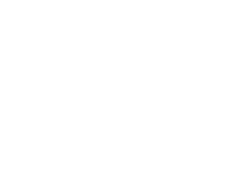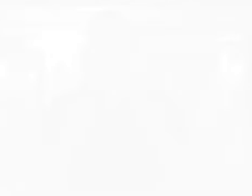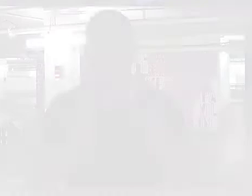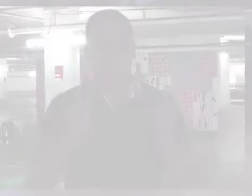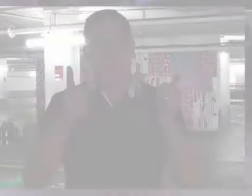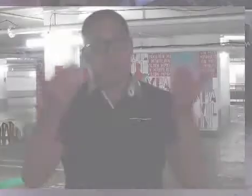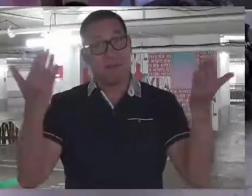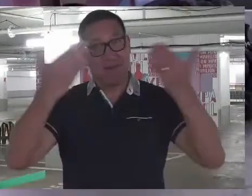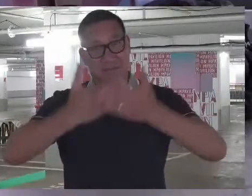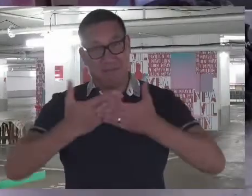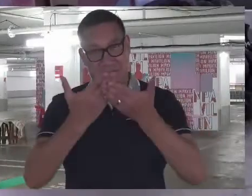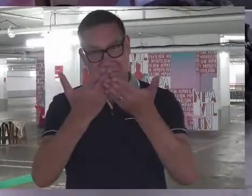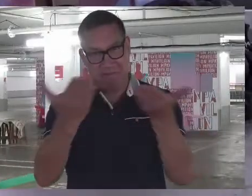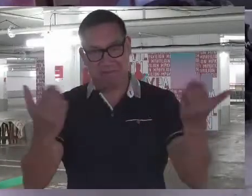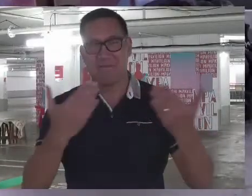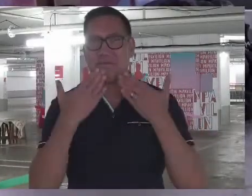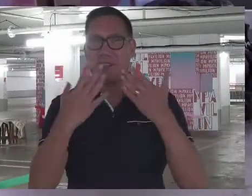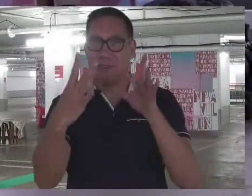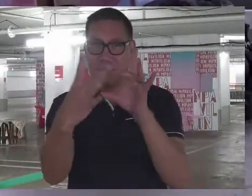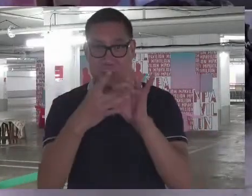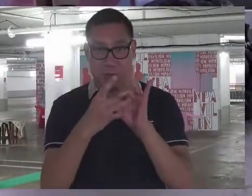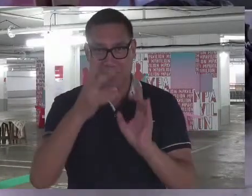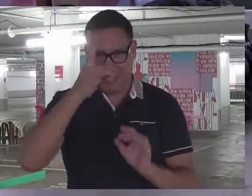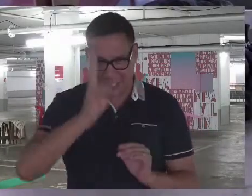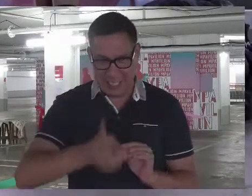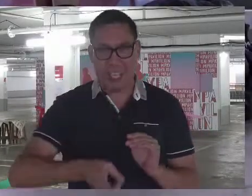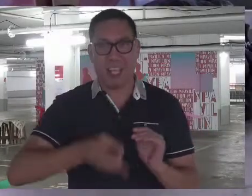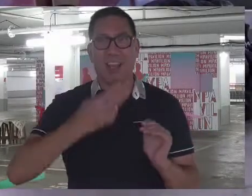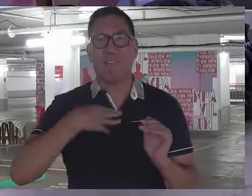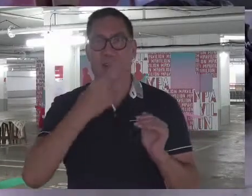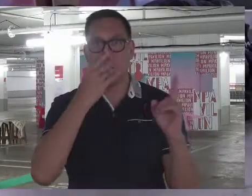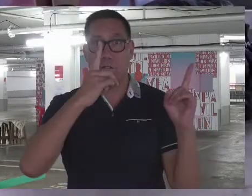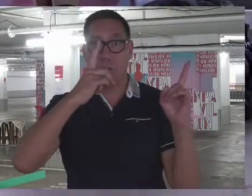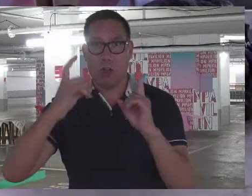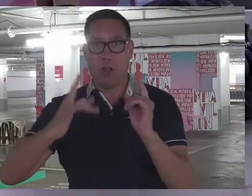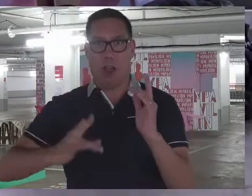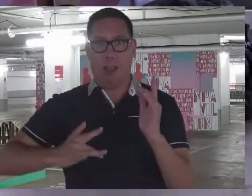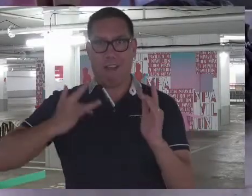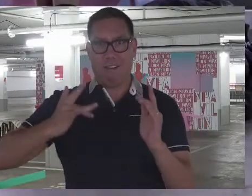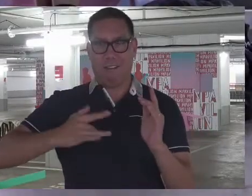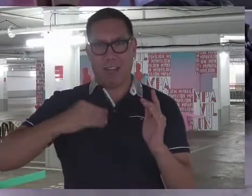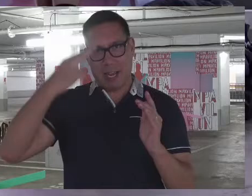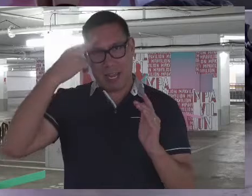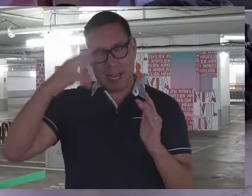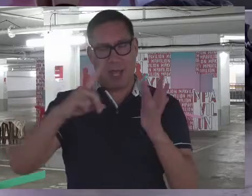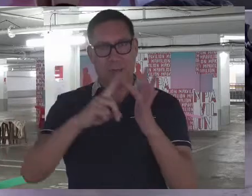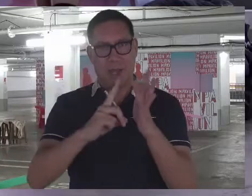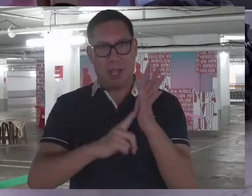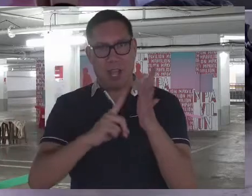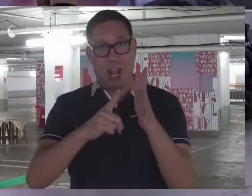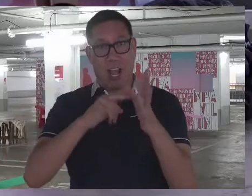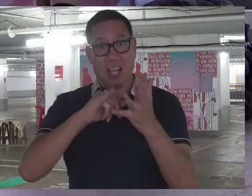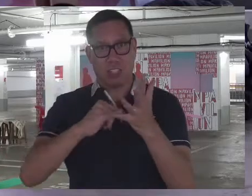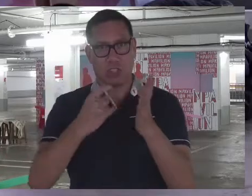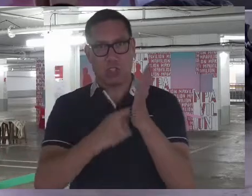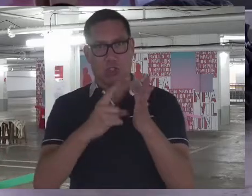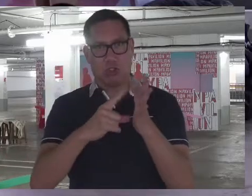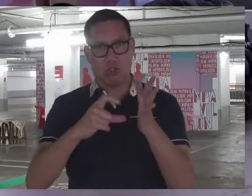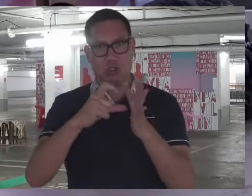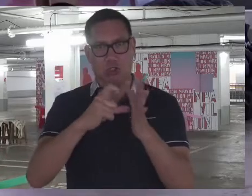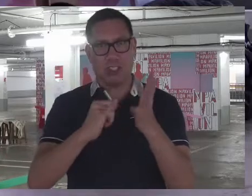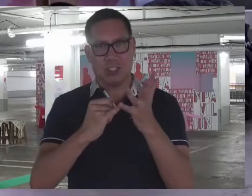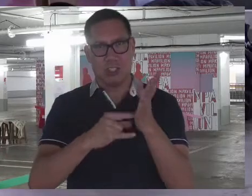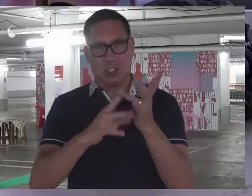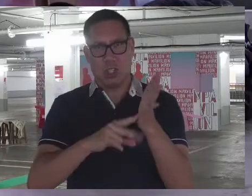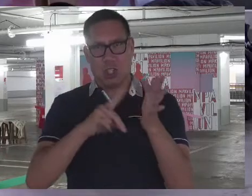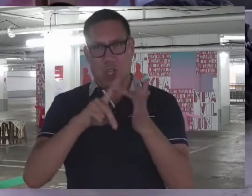Good evening, everybody. Thank you so much for joining us again for Photo Live. My name is Elias Redstone, and I'm the Artistic Director of